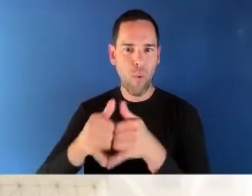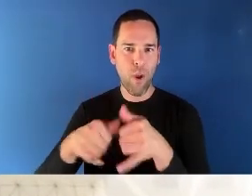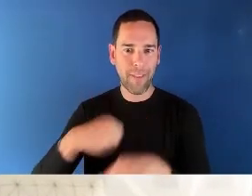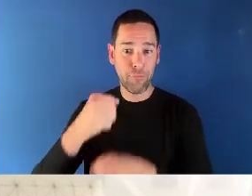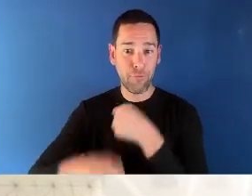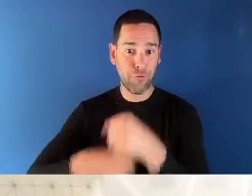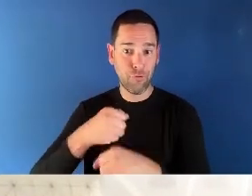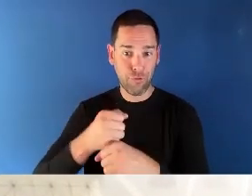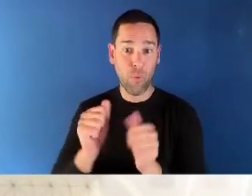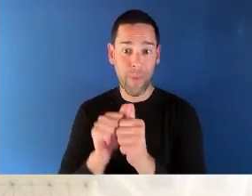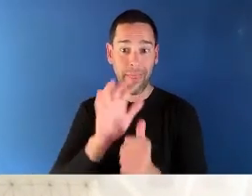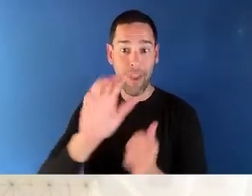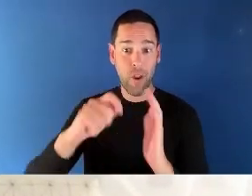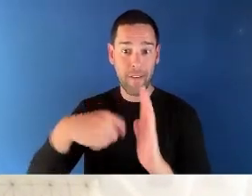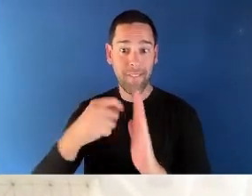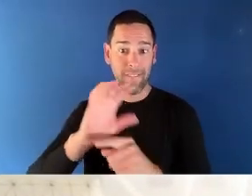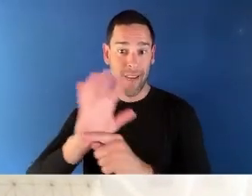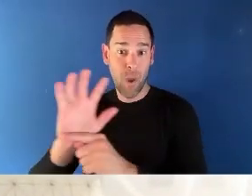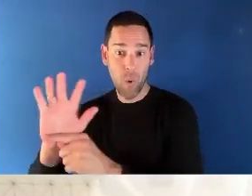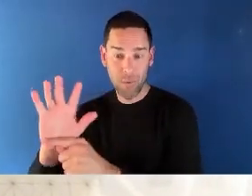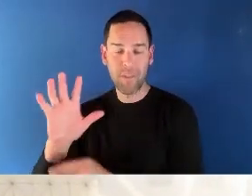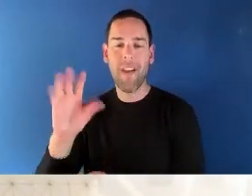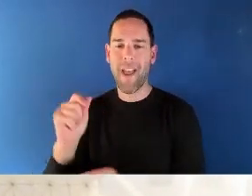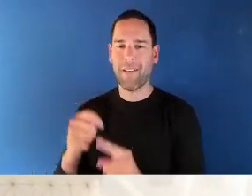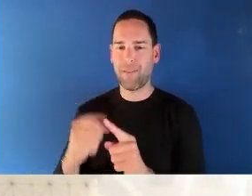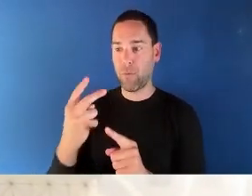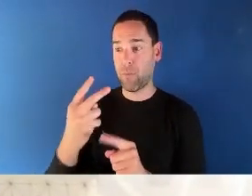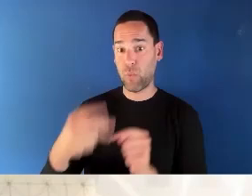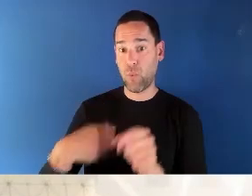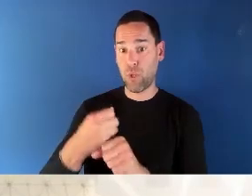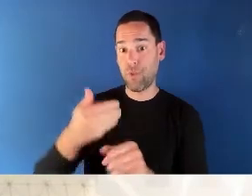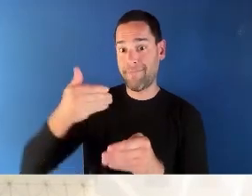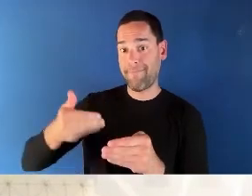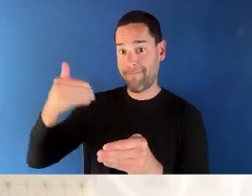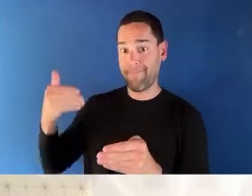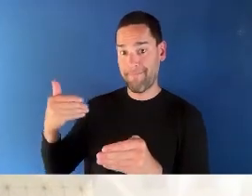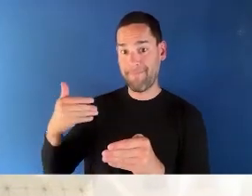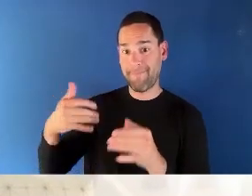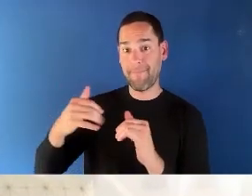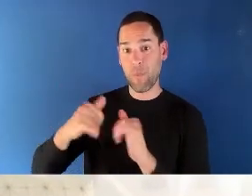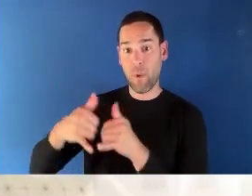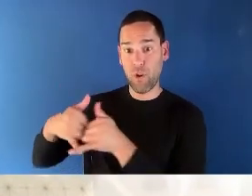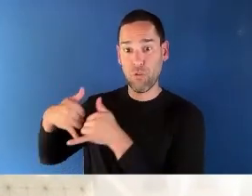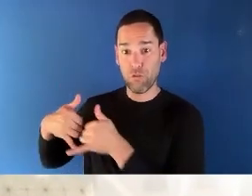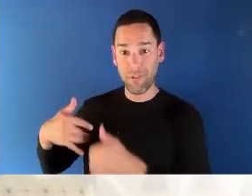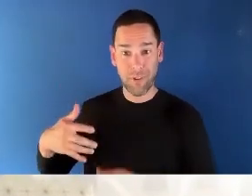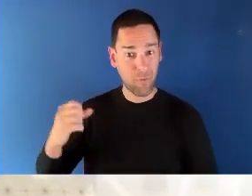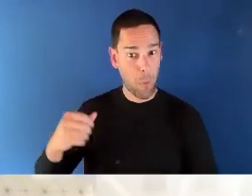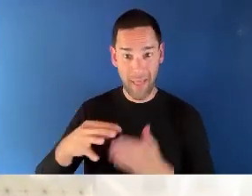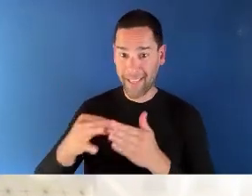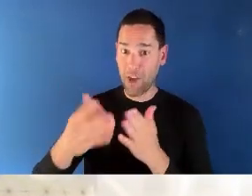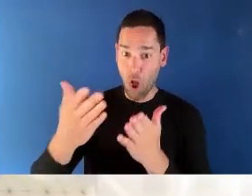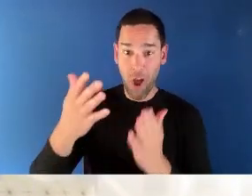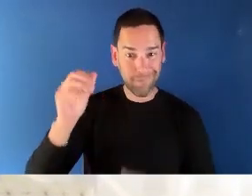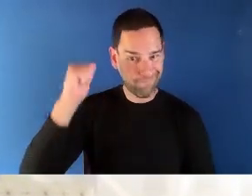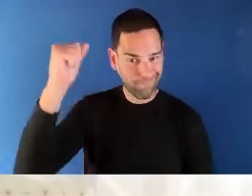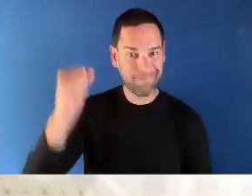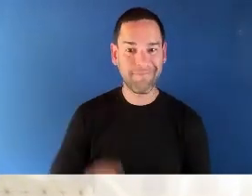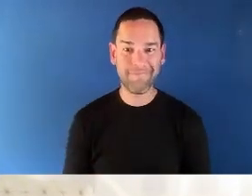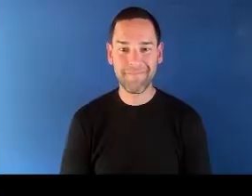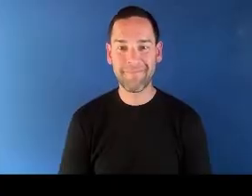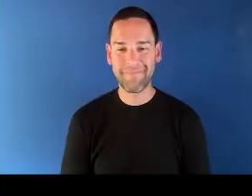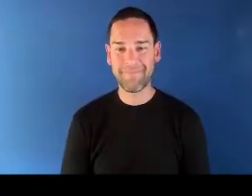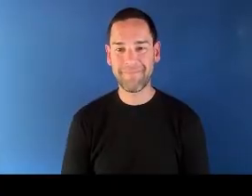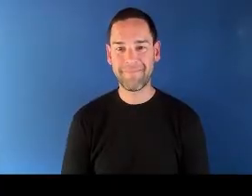out, as well as the winners from the previous 2 years who have videos out as well. Yeah, so lead on, everyone. Lead on.